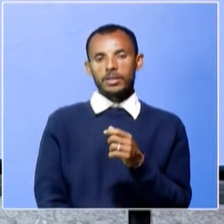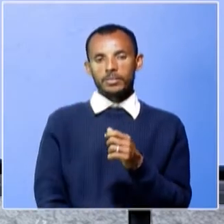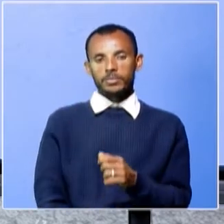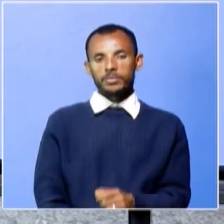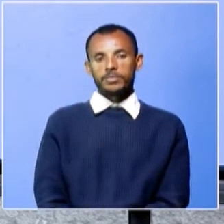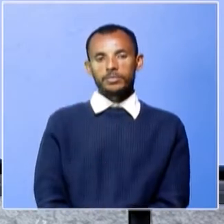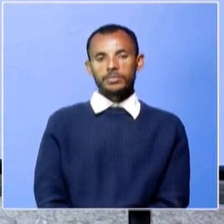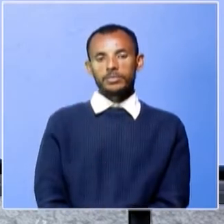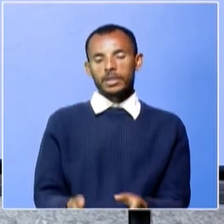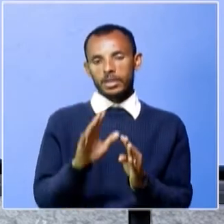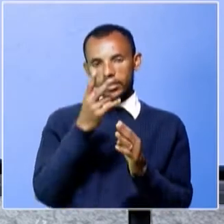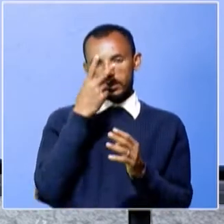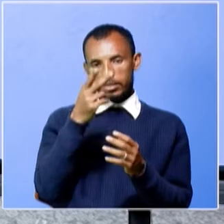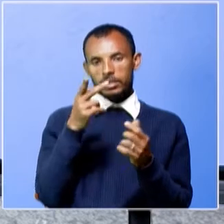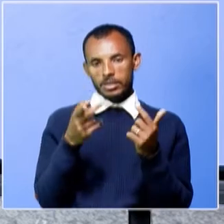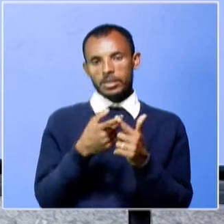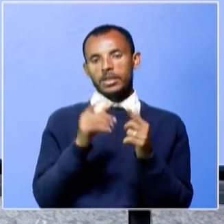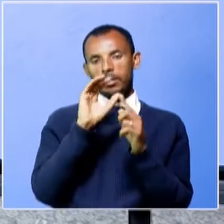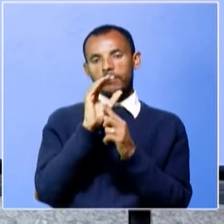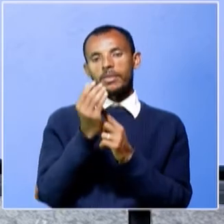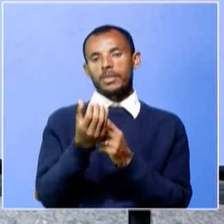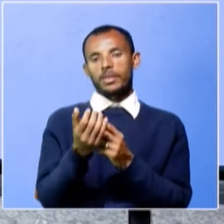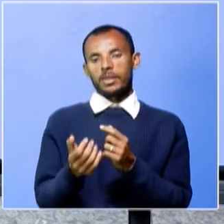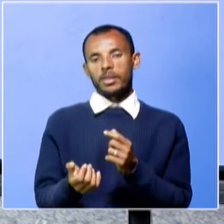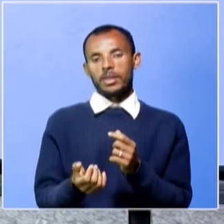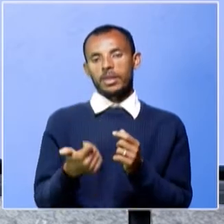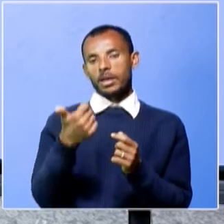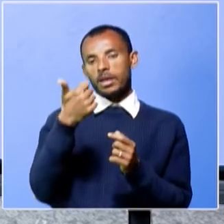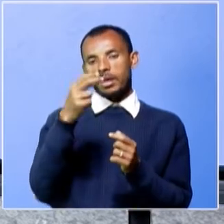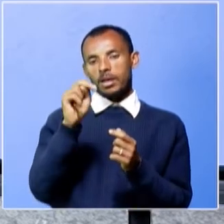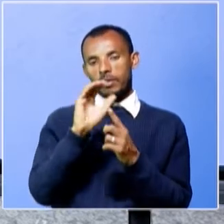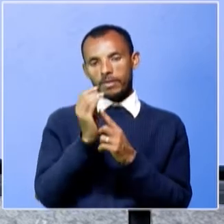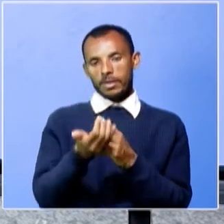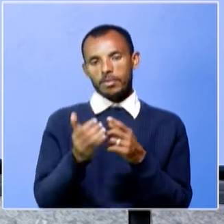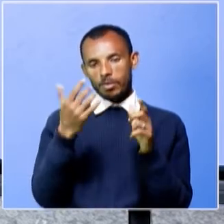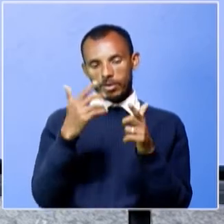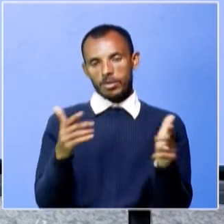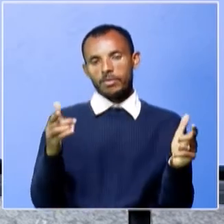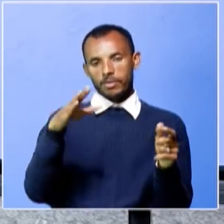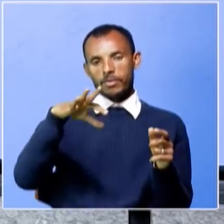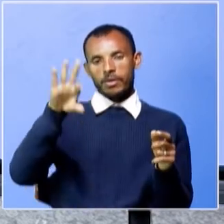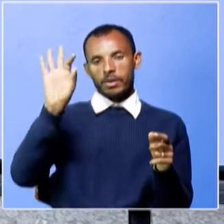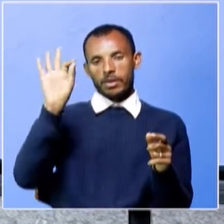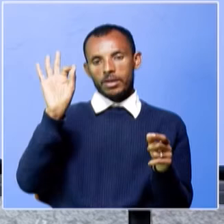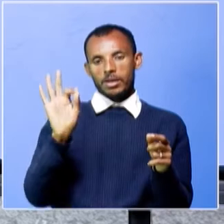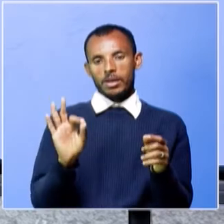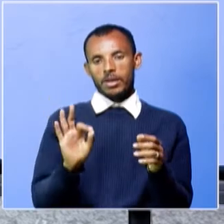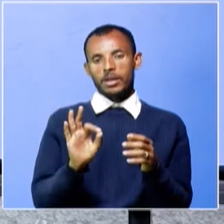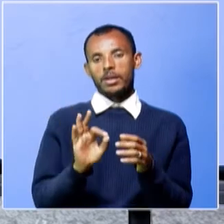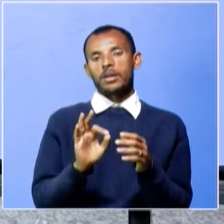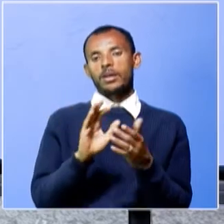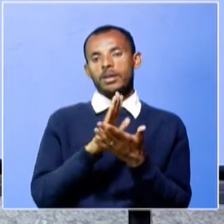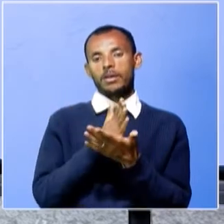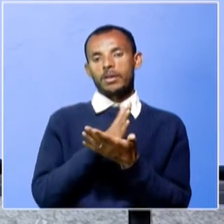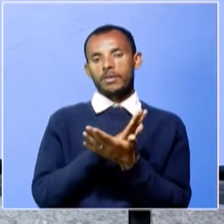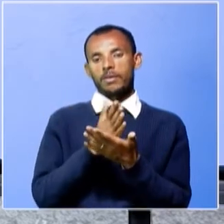Here, let's see the second event. An event, the probability of getting an even number. So